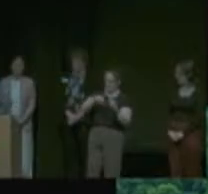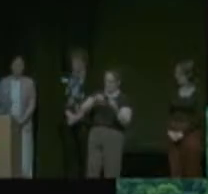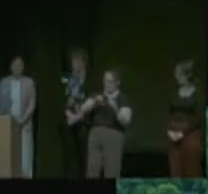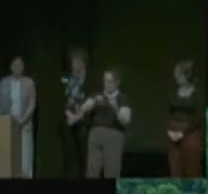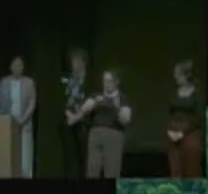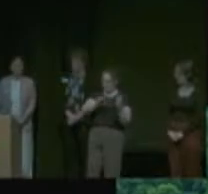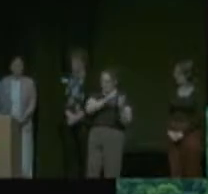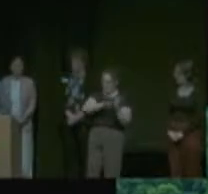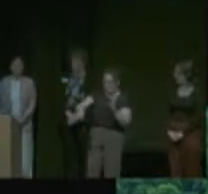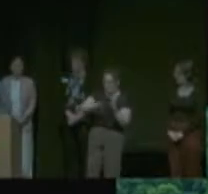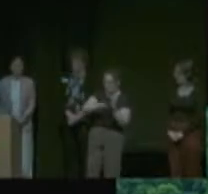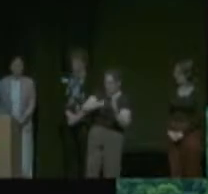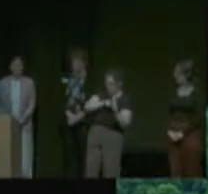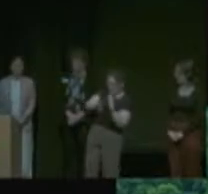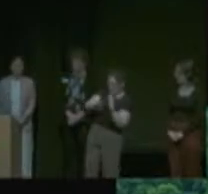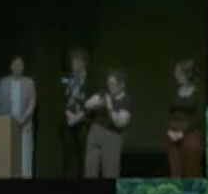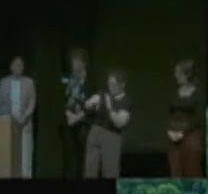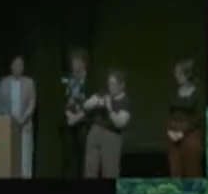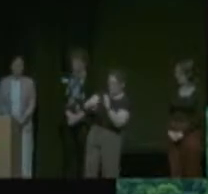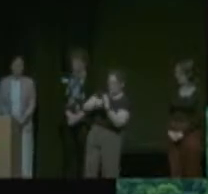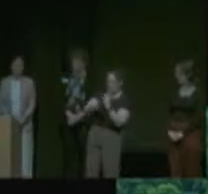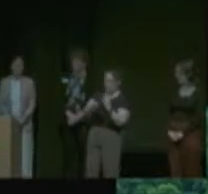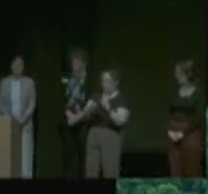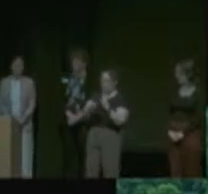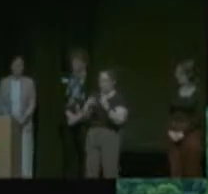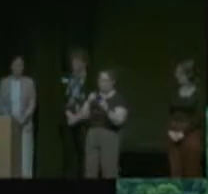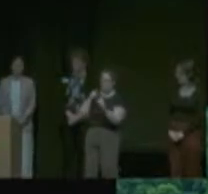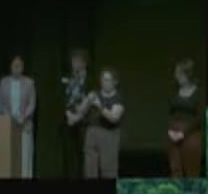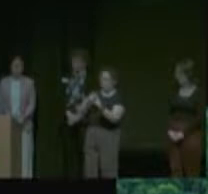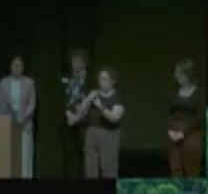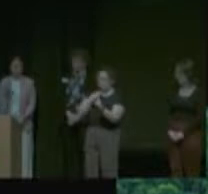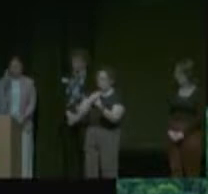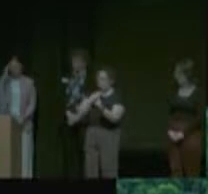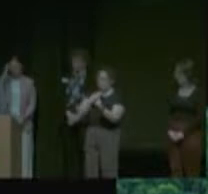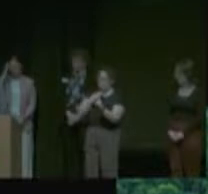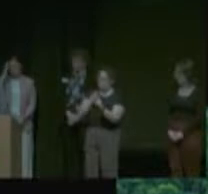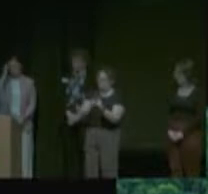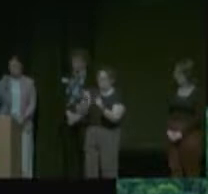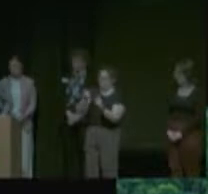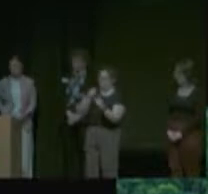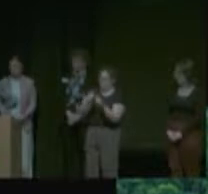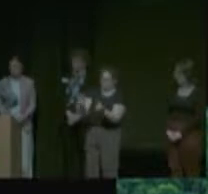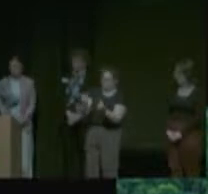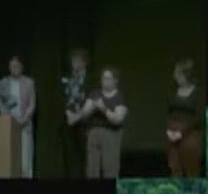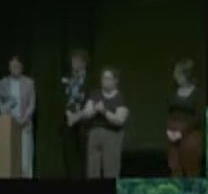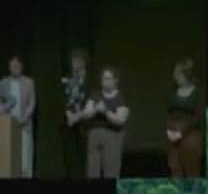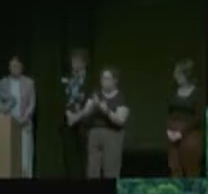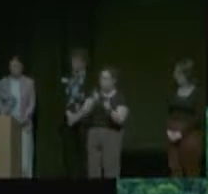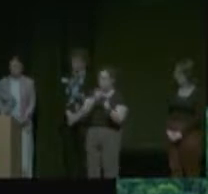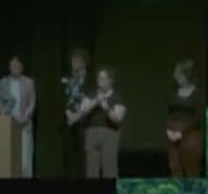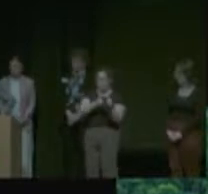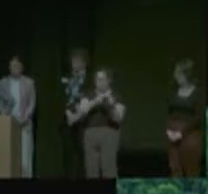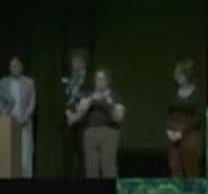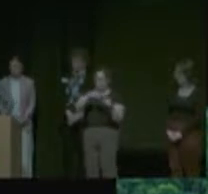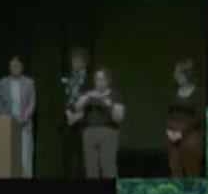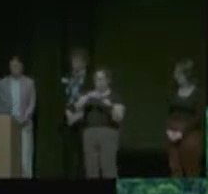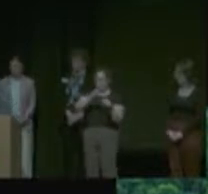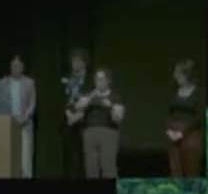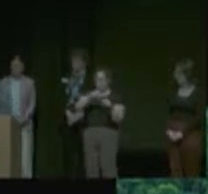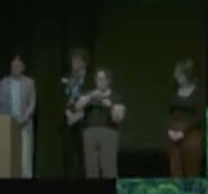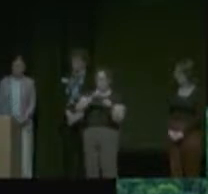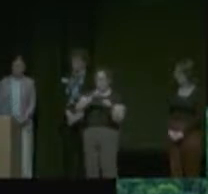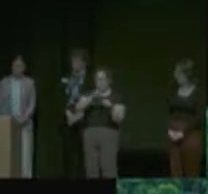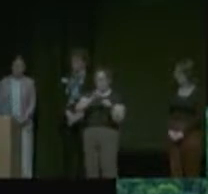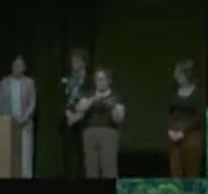it. So those are a couple of our monitoring techniques. And then each pipeline section is about 500 feet